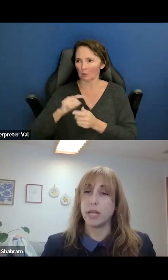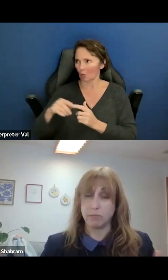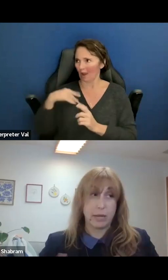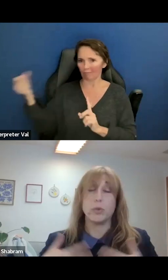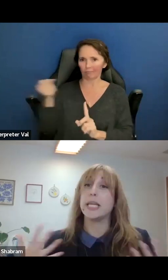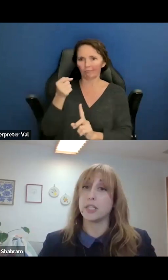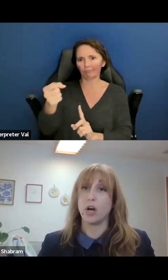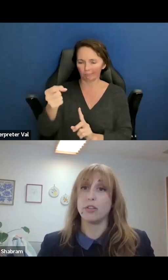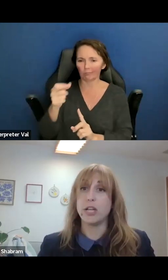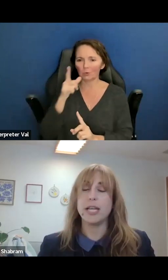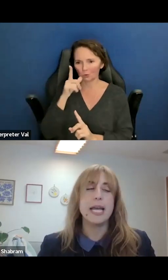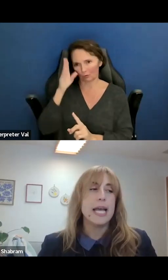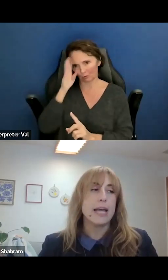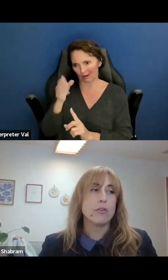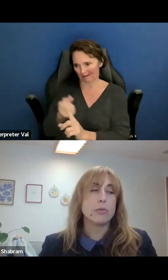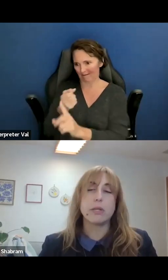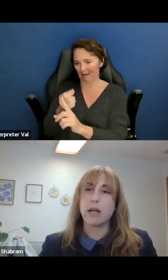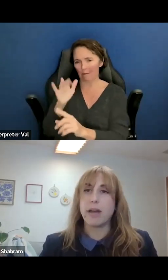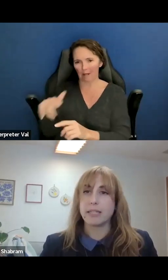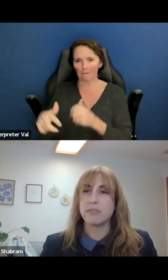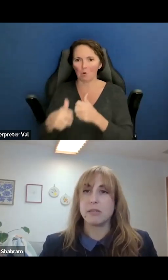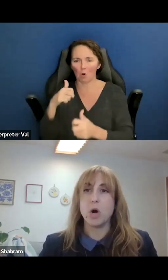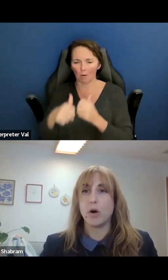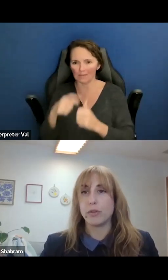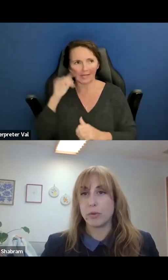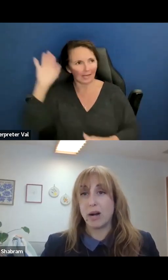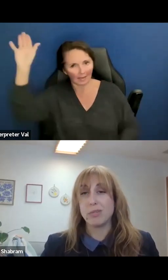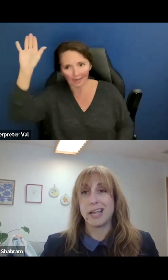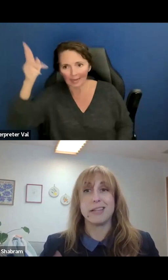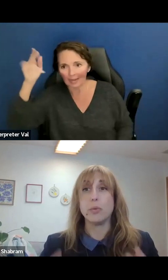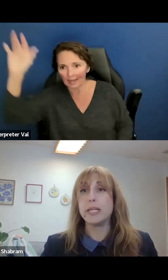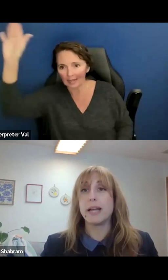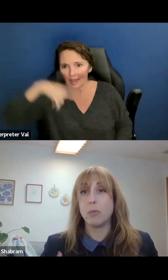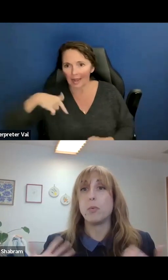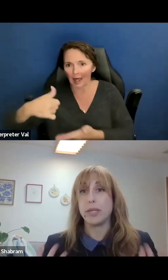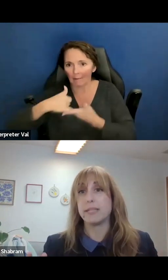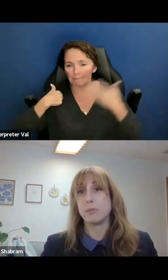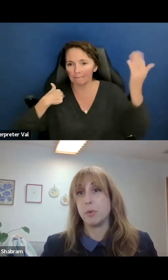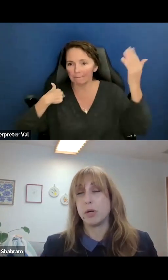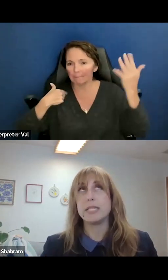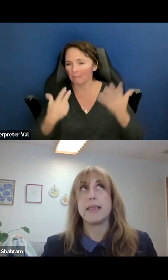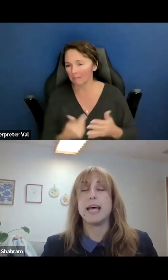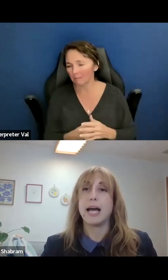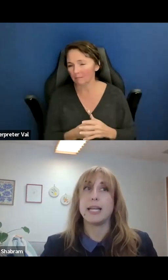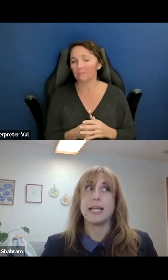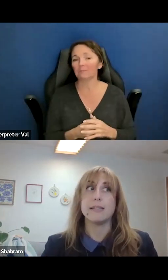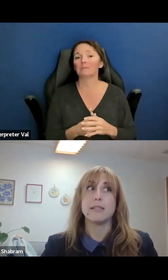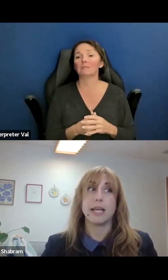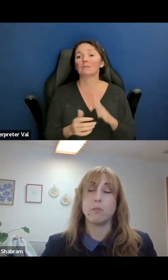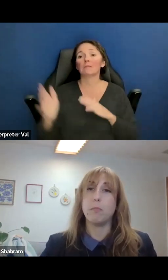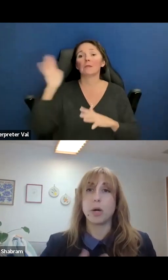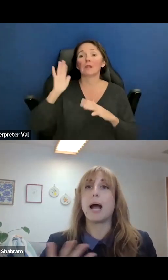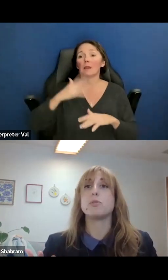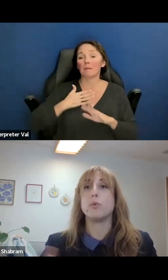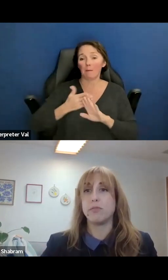was like really acknowledging, and also with a lot of activism on the ground saying like, we need help, we need support. And that is